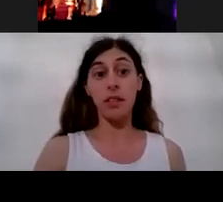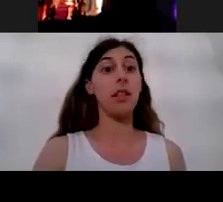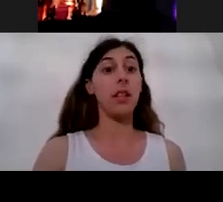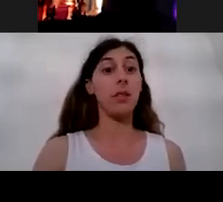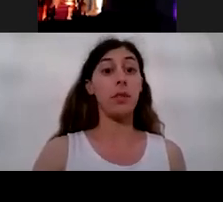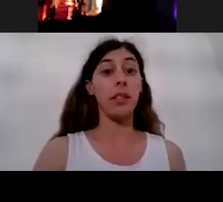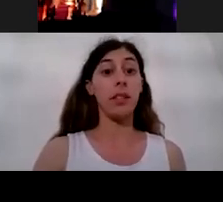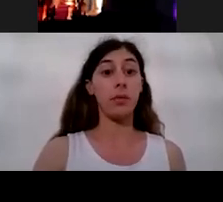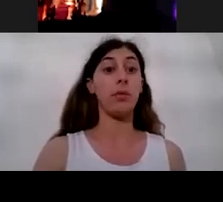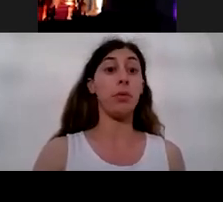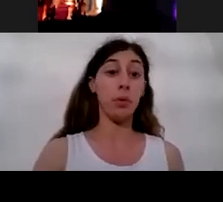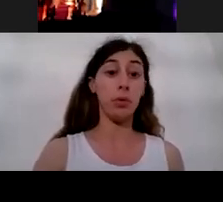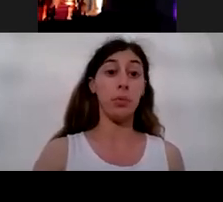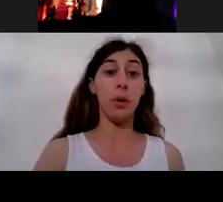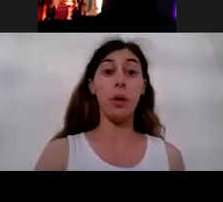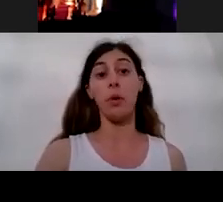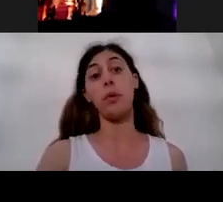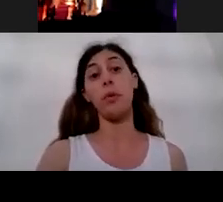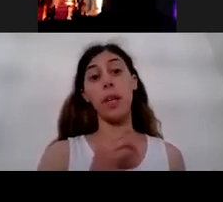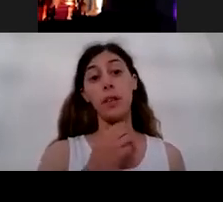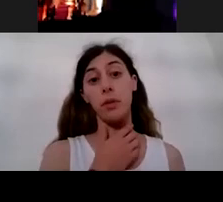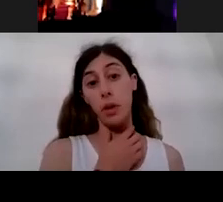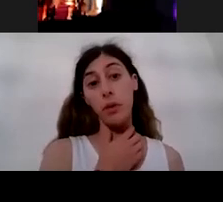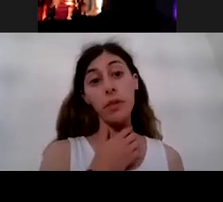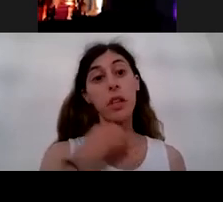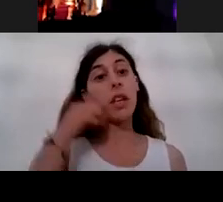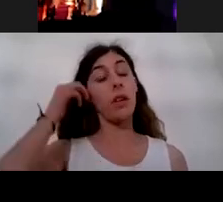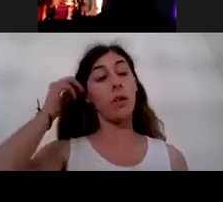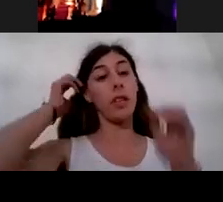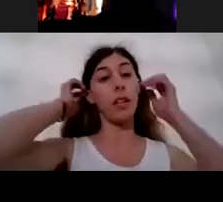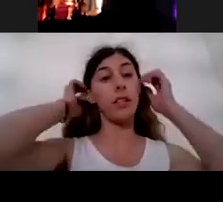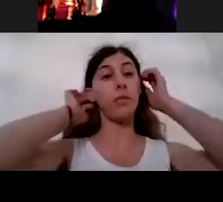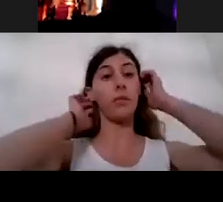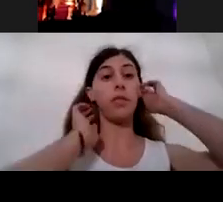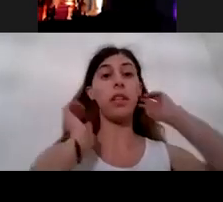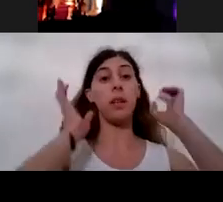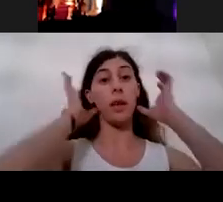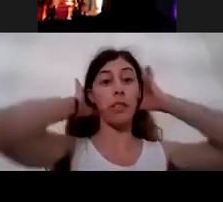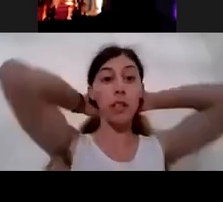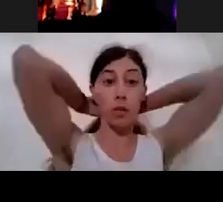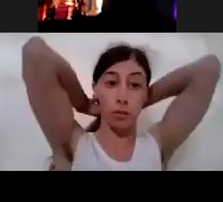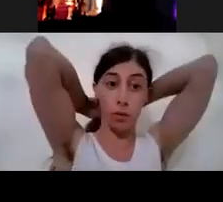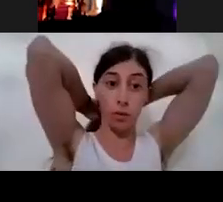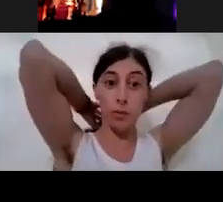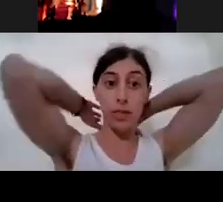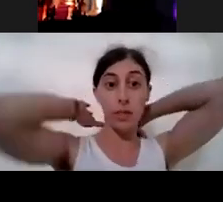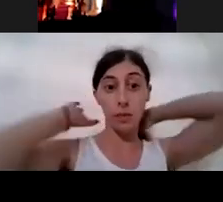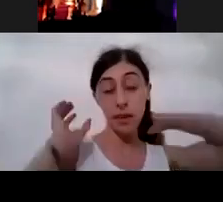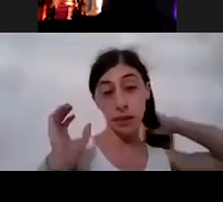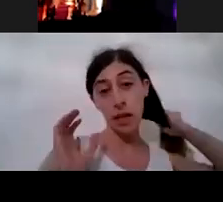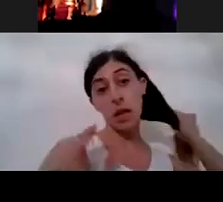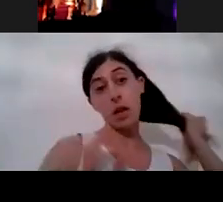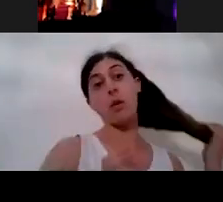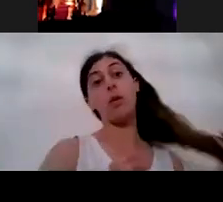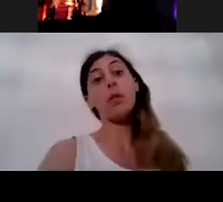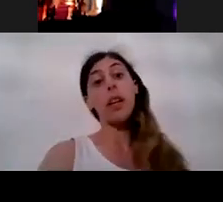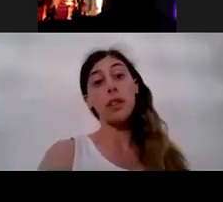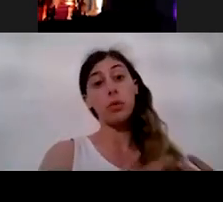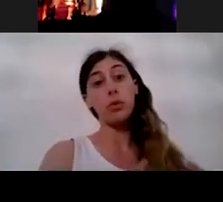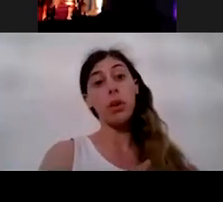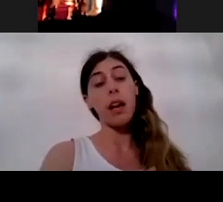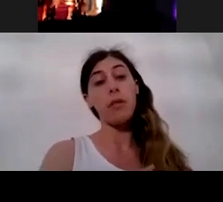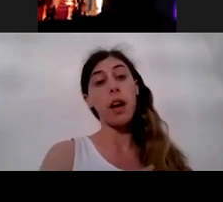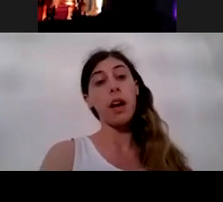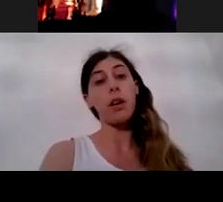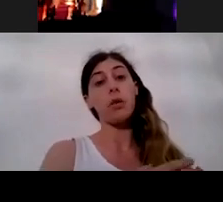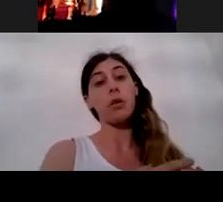English and into Spanish. All right, I represent the Transat Association. Is an